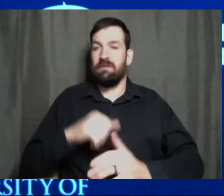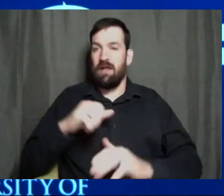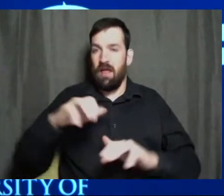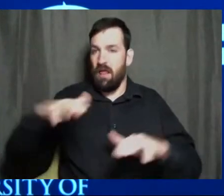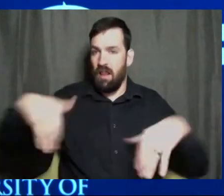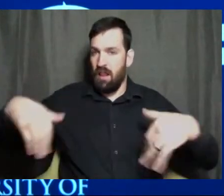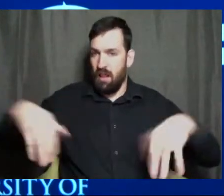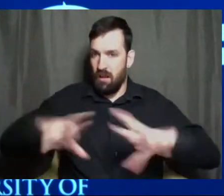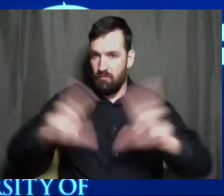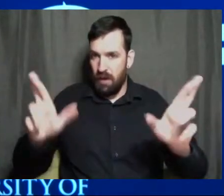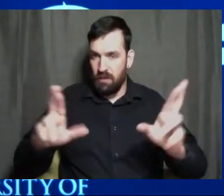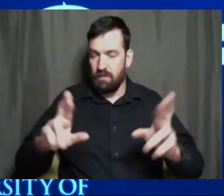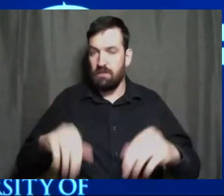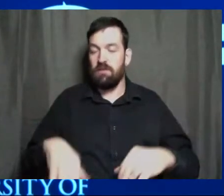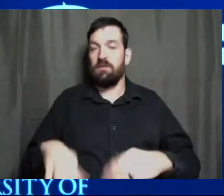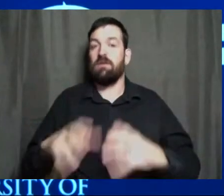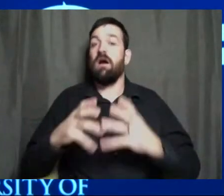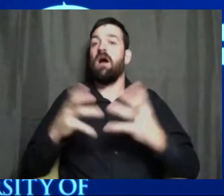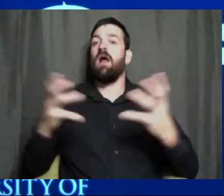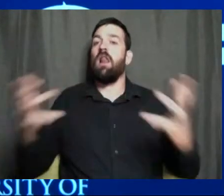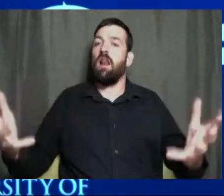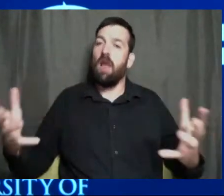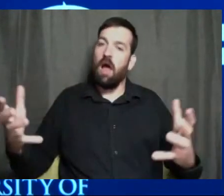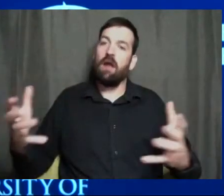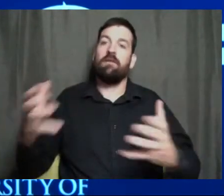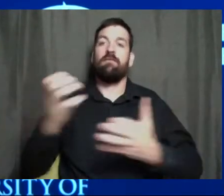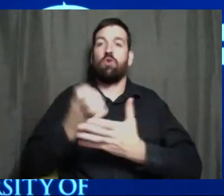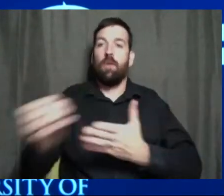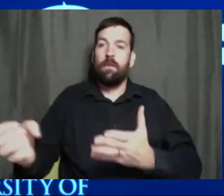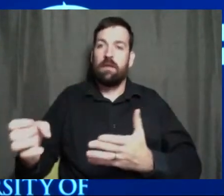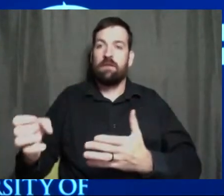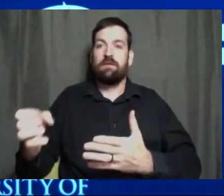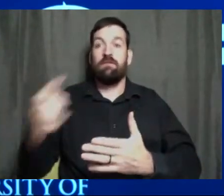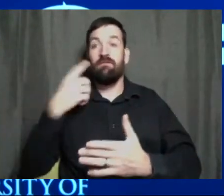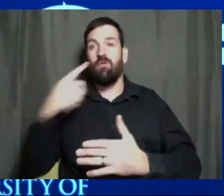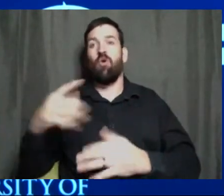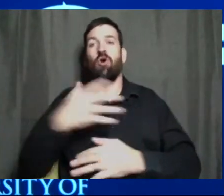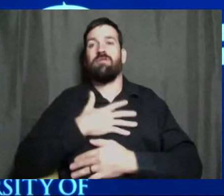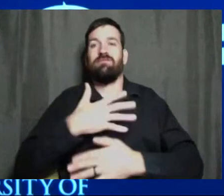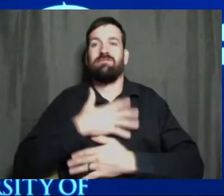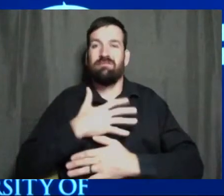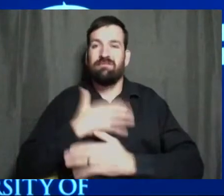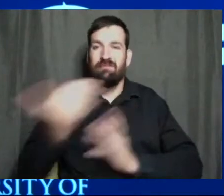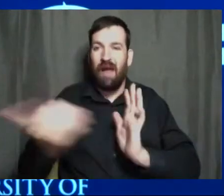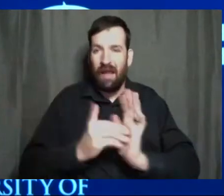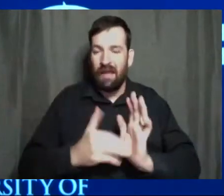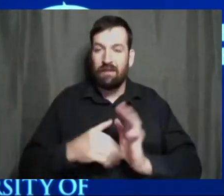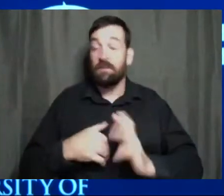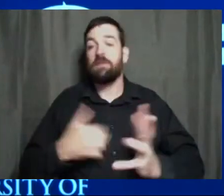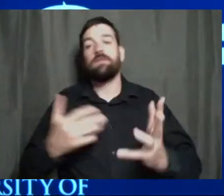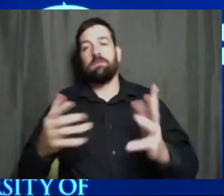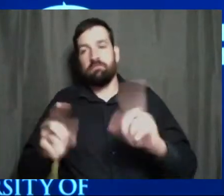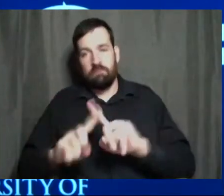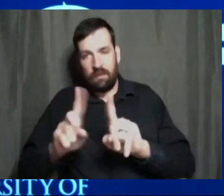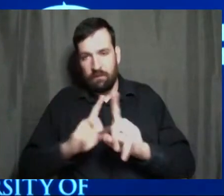pediatric resuscitation equipment, not that we ever needed it, but we want to be prepared. We want to do things safely. Of course, the